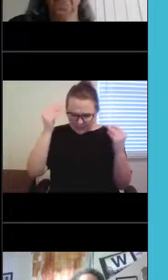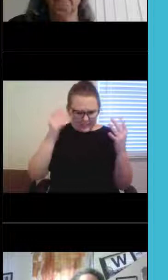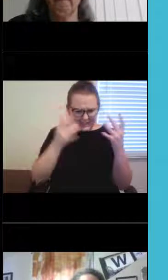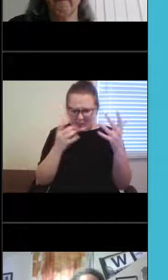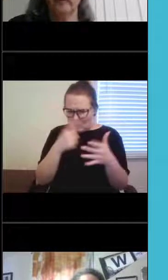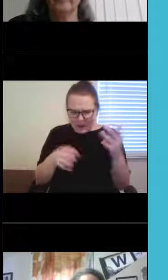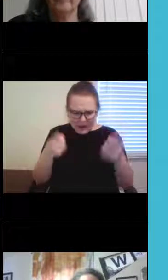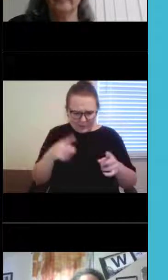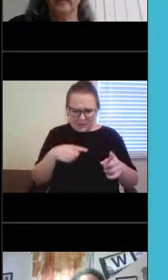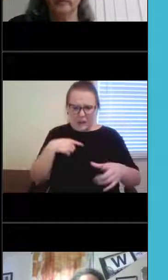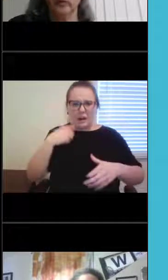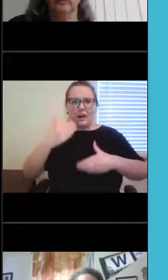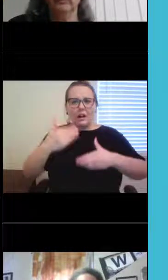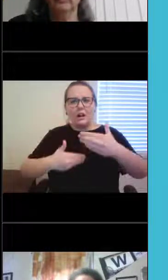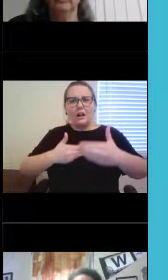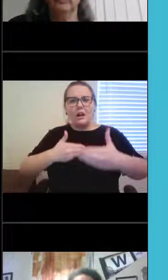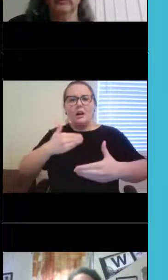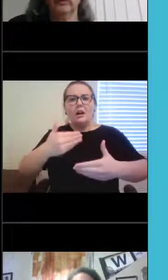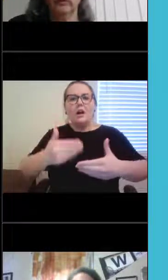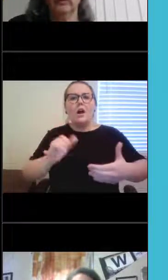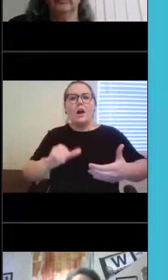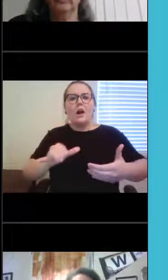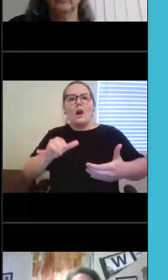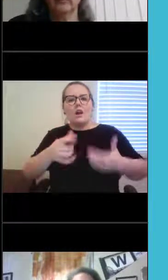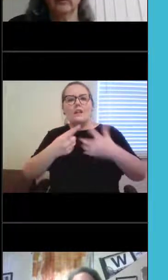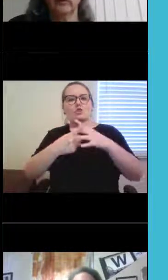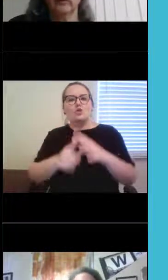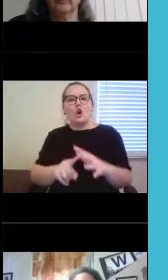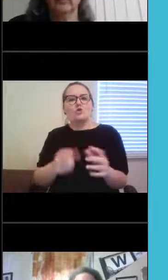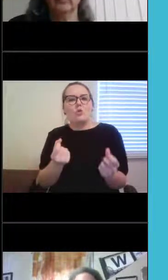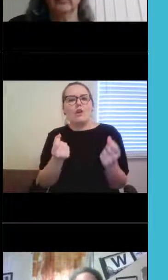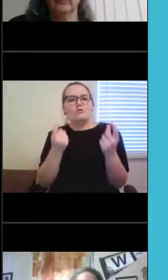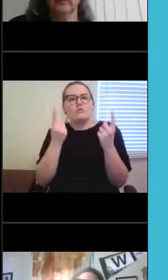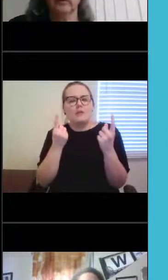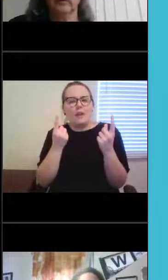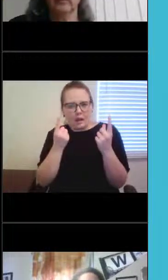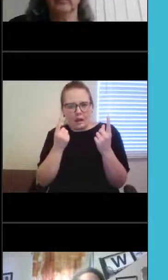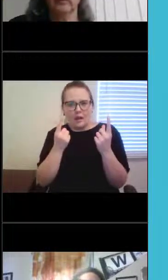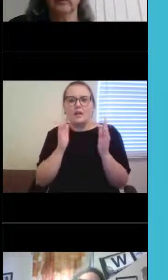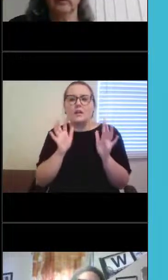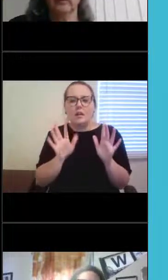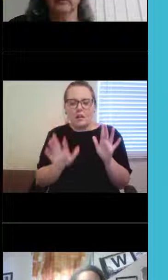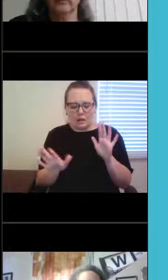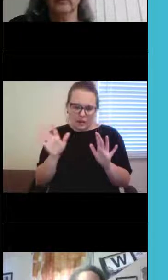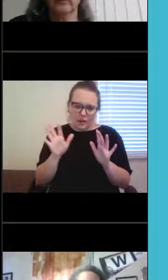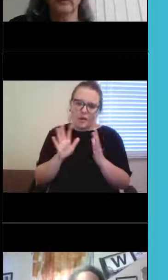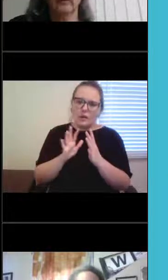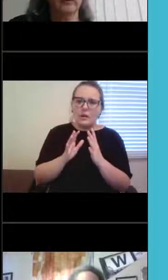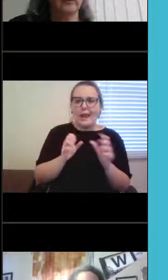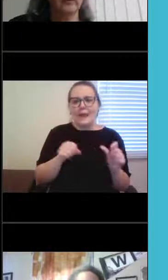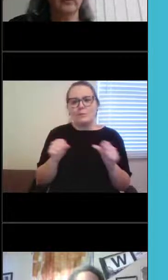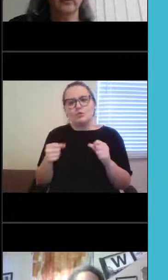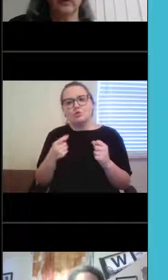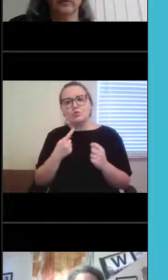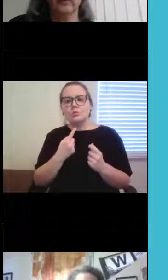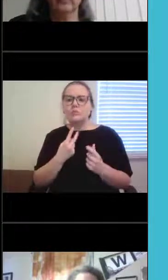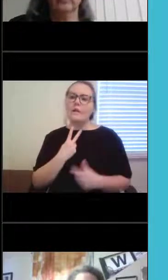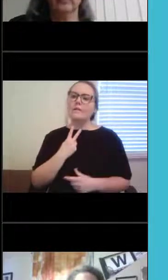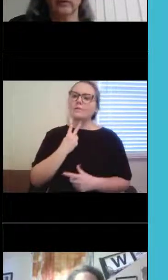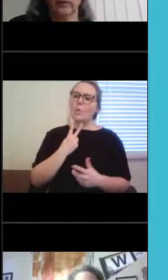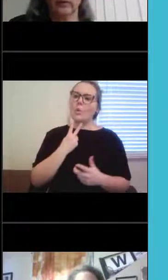on, they start putting more understanding around it and then are able to tell someone about